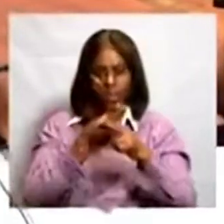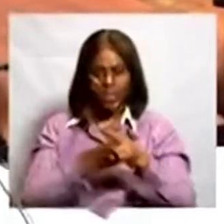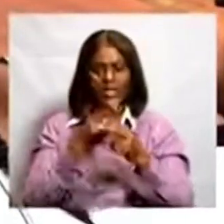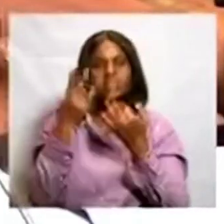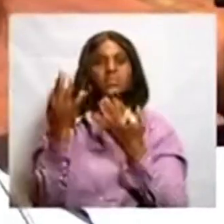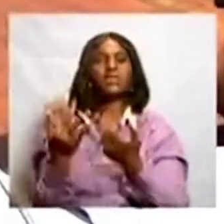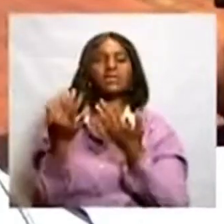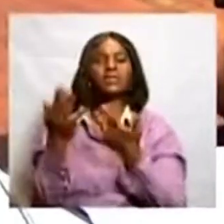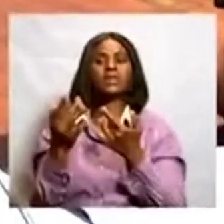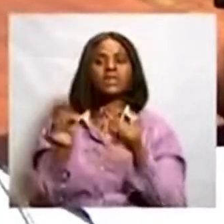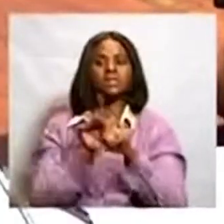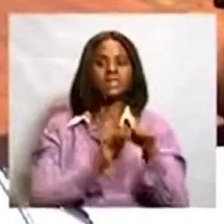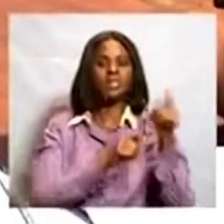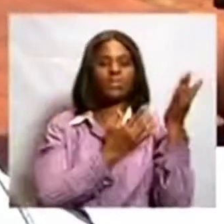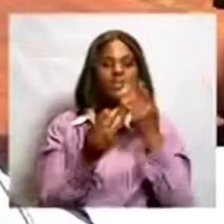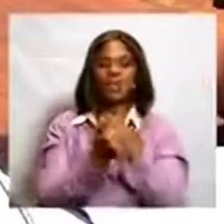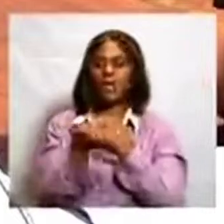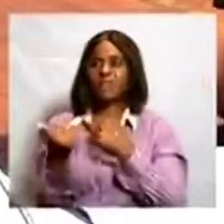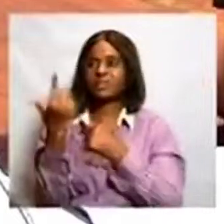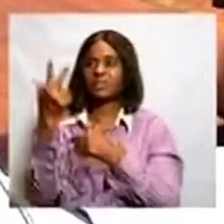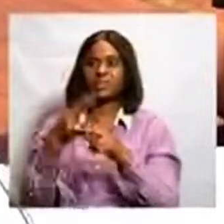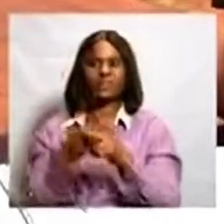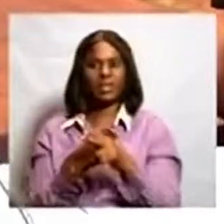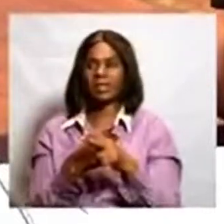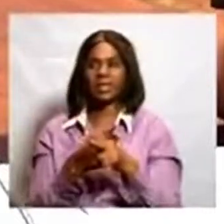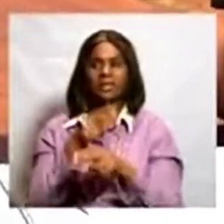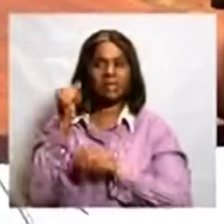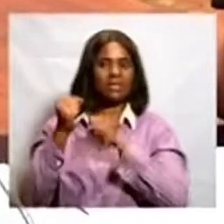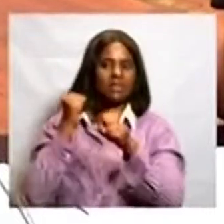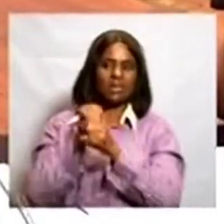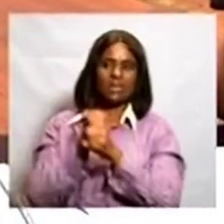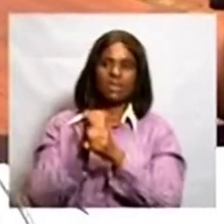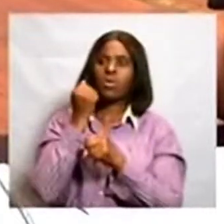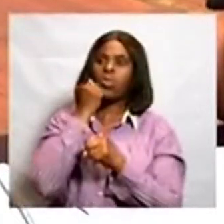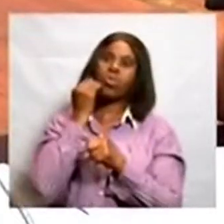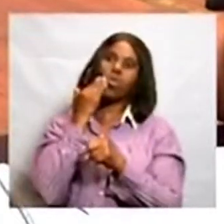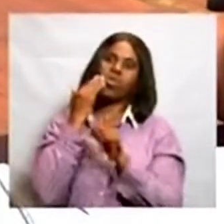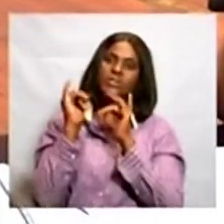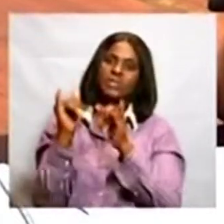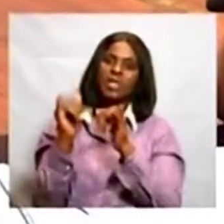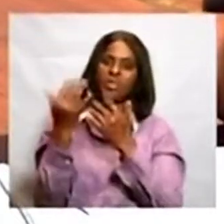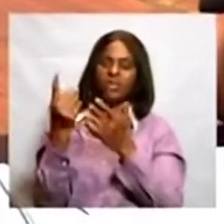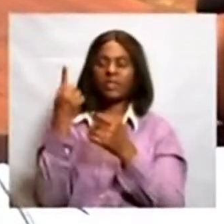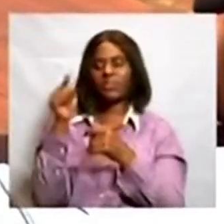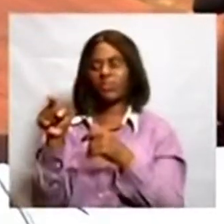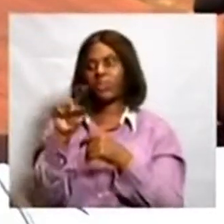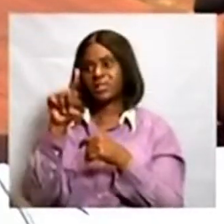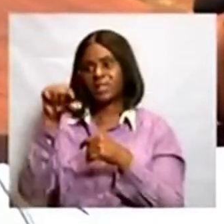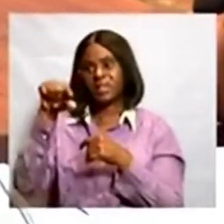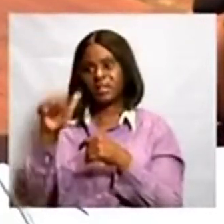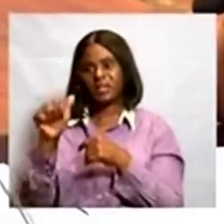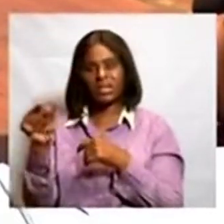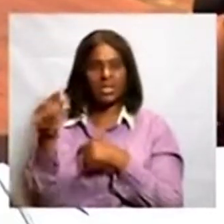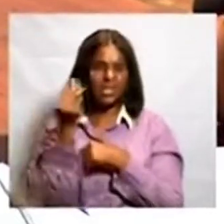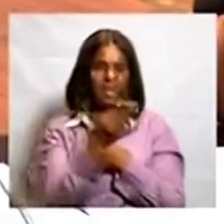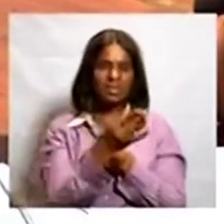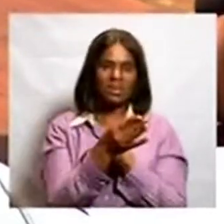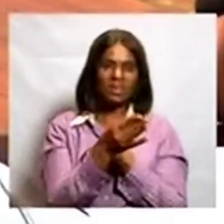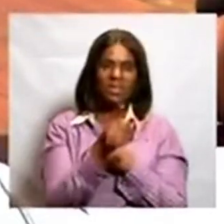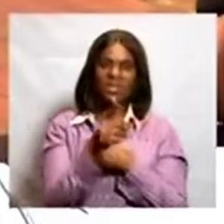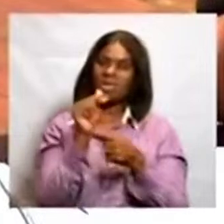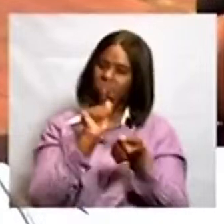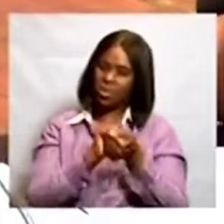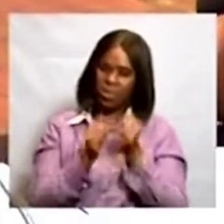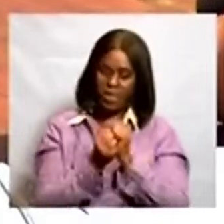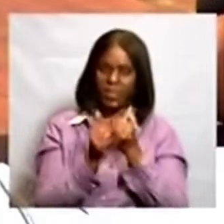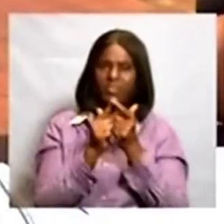waiting, then you bring another 3 months, that's a year he should be at home to wait for ZACO to give you the what? That brings a